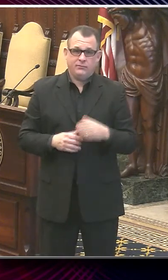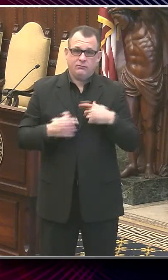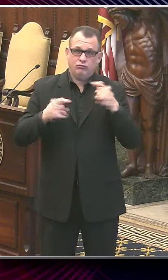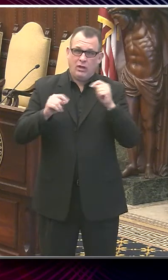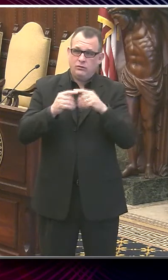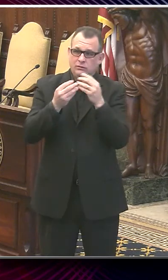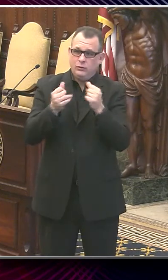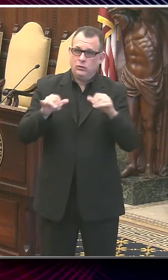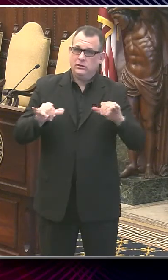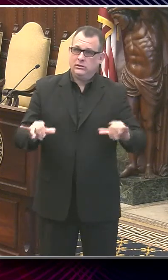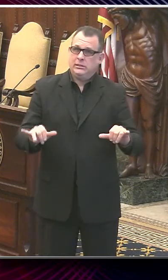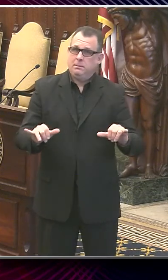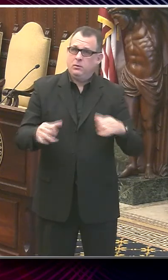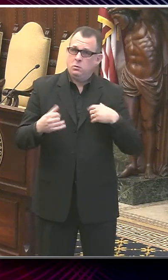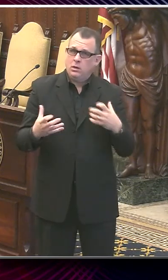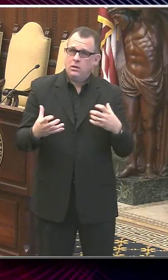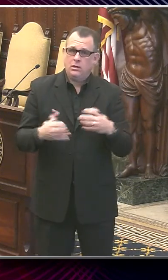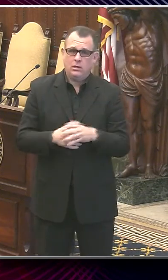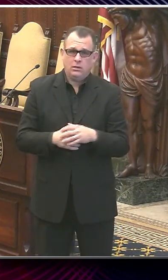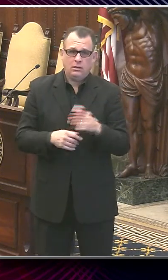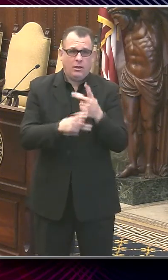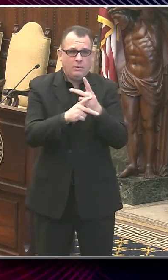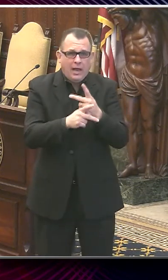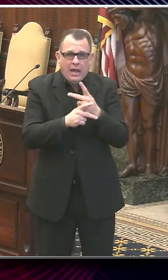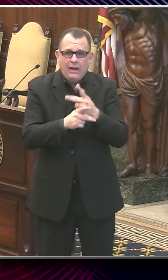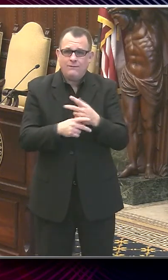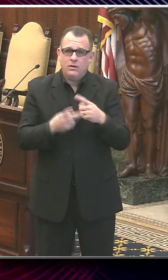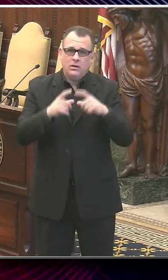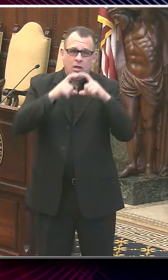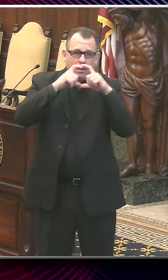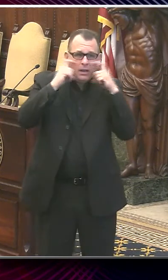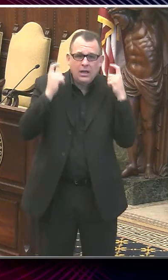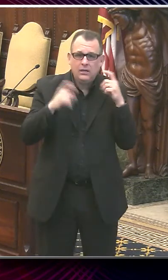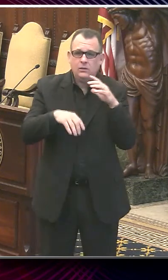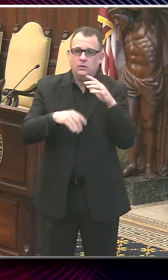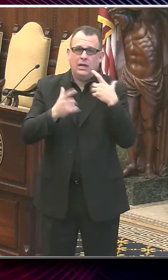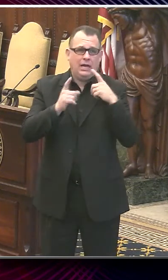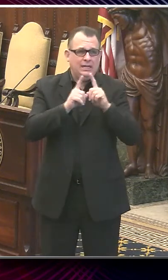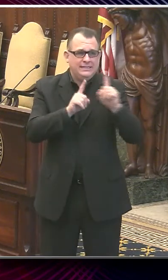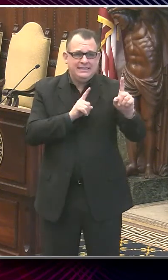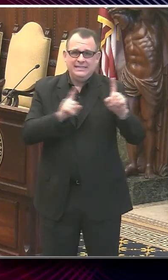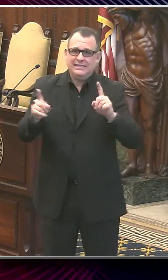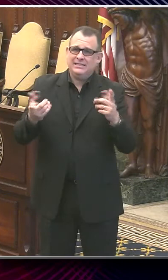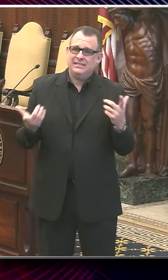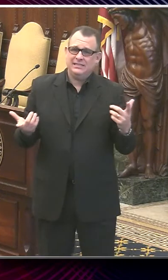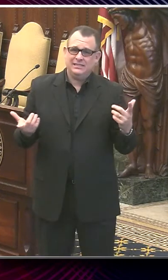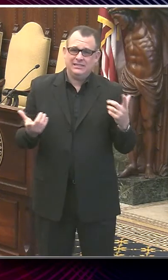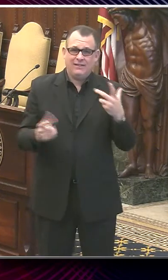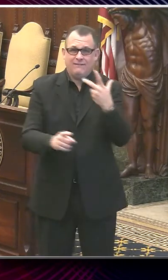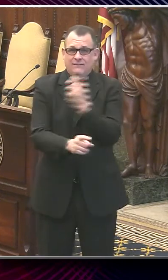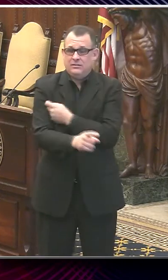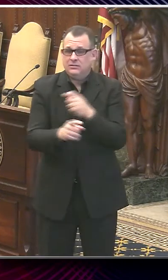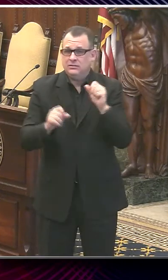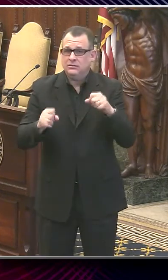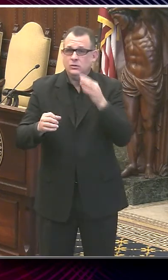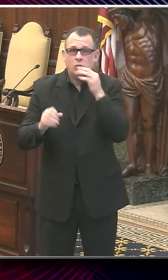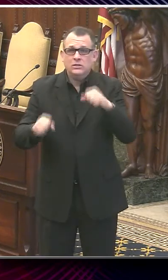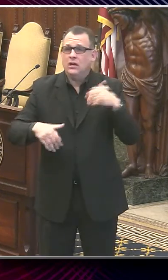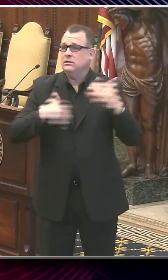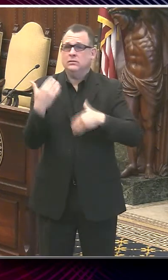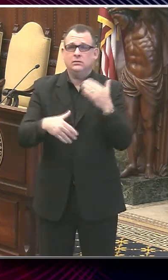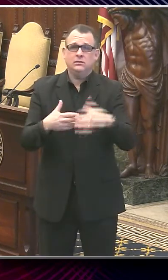have people be careful with their behavior, wear a mask, keep a distance, and vaccinate people as quickly as possible.